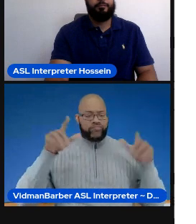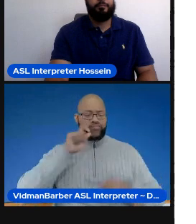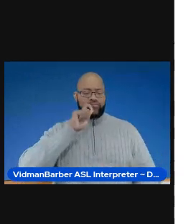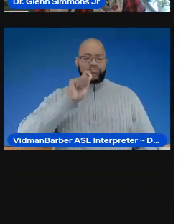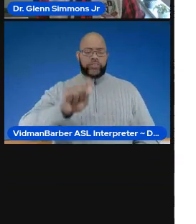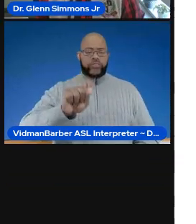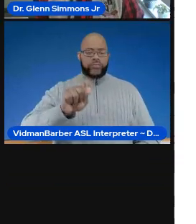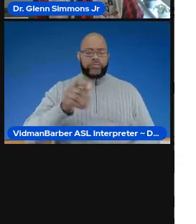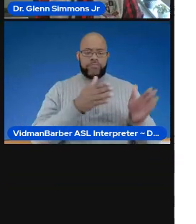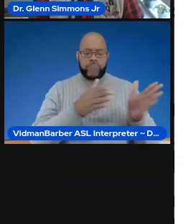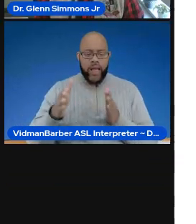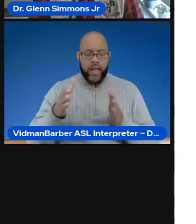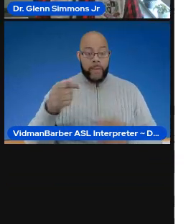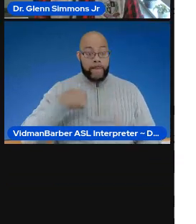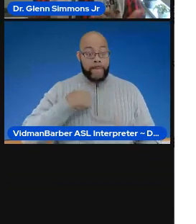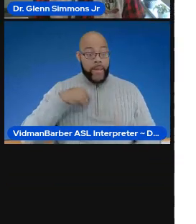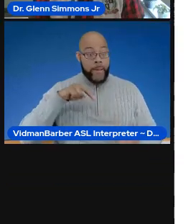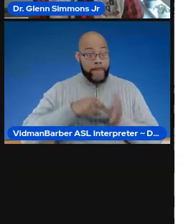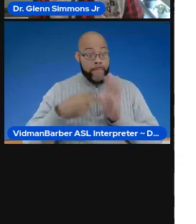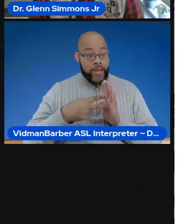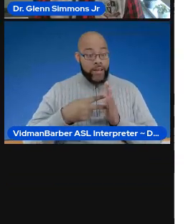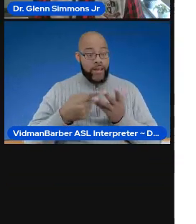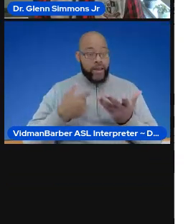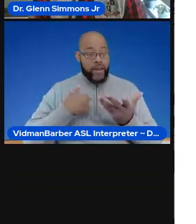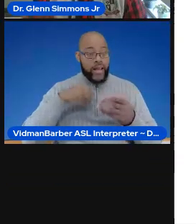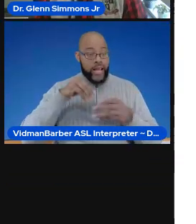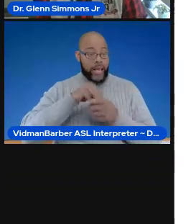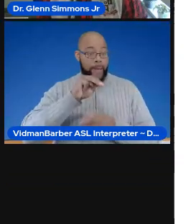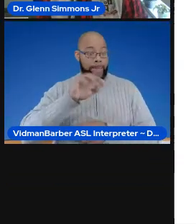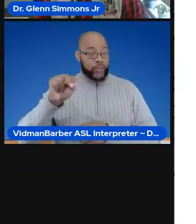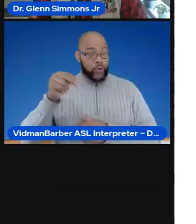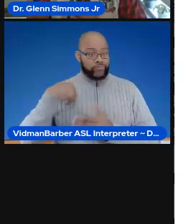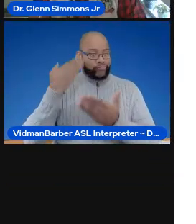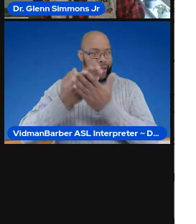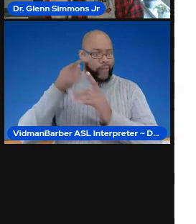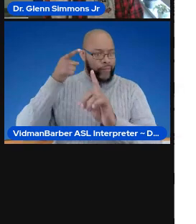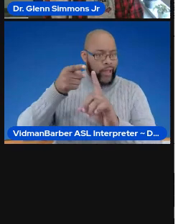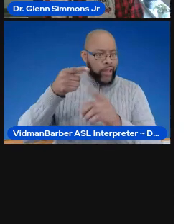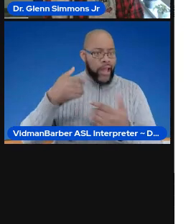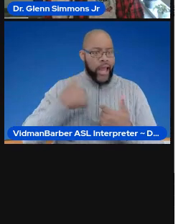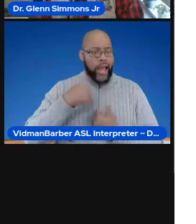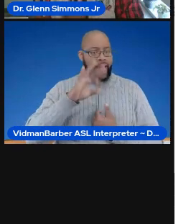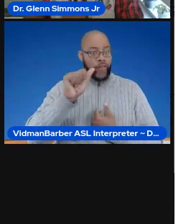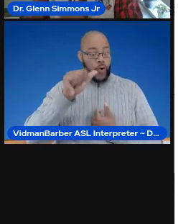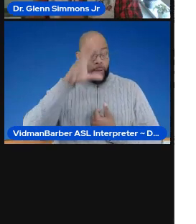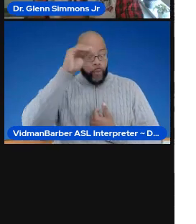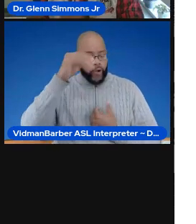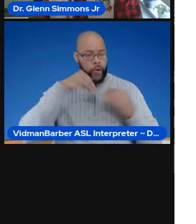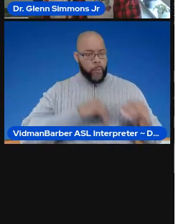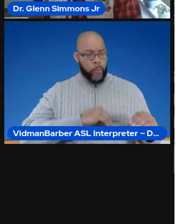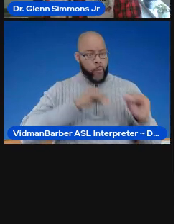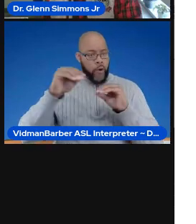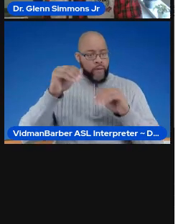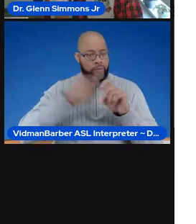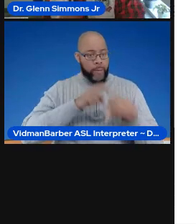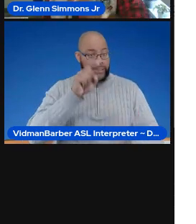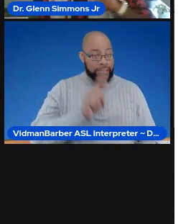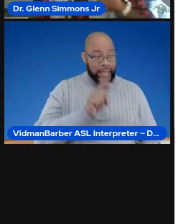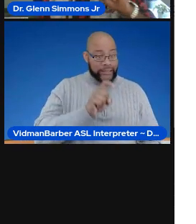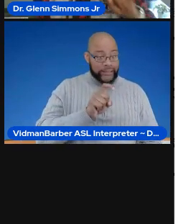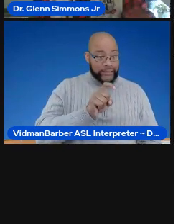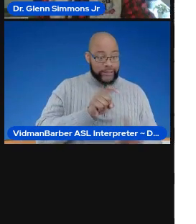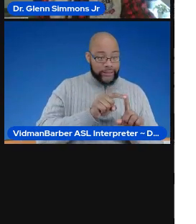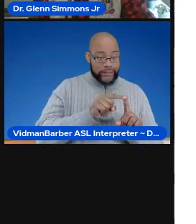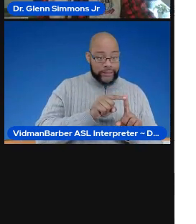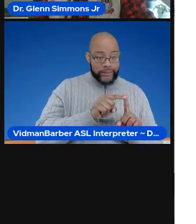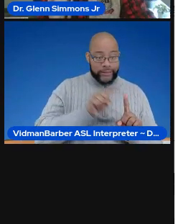plan. And for me, that meant that I ended it in Minnesota. So here you have this Florida boy moving from Texas